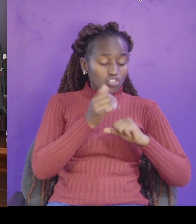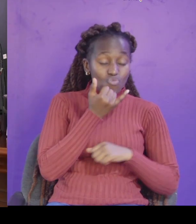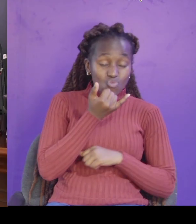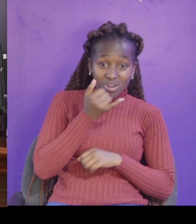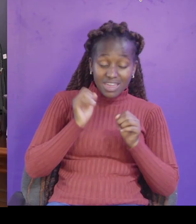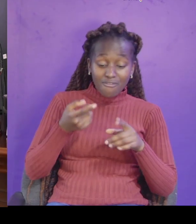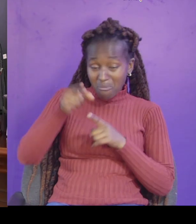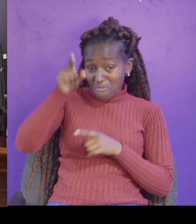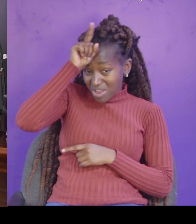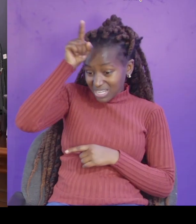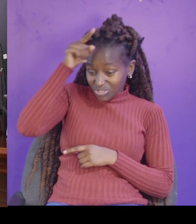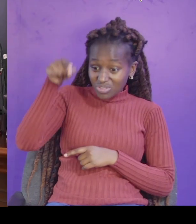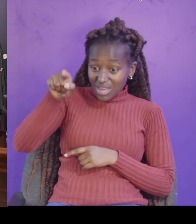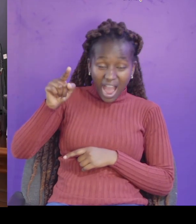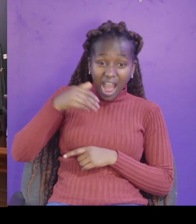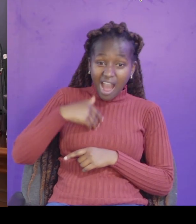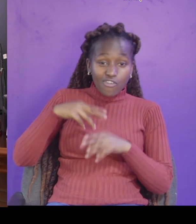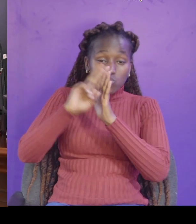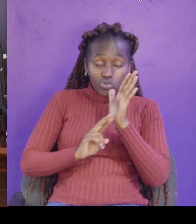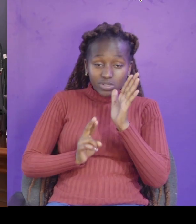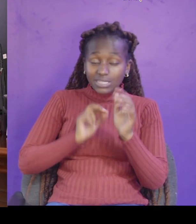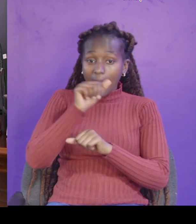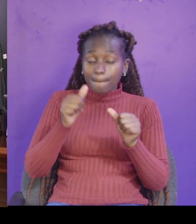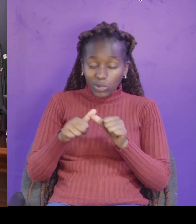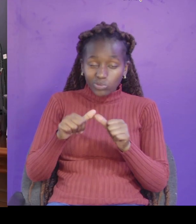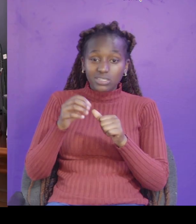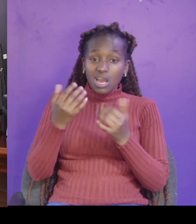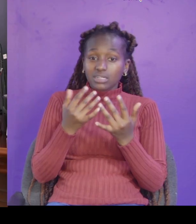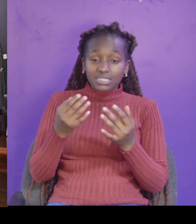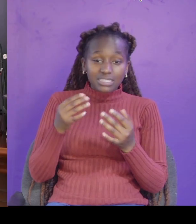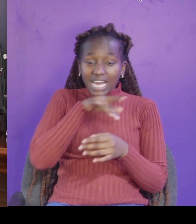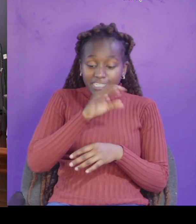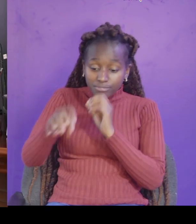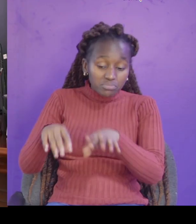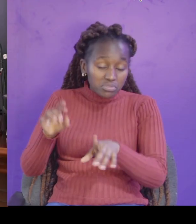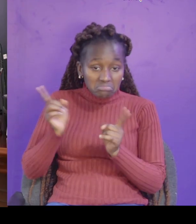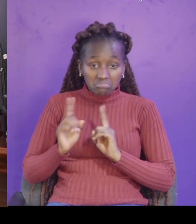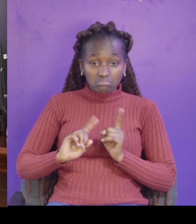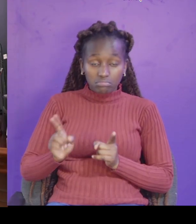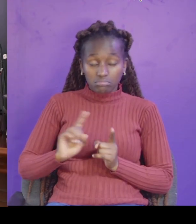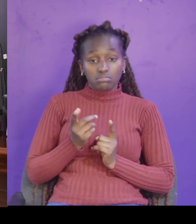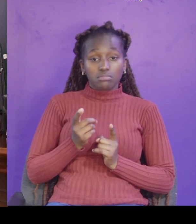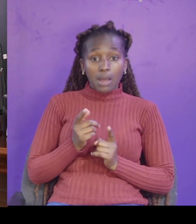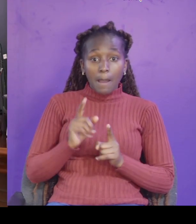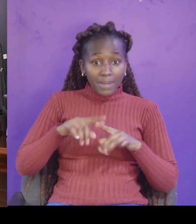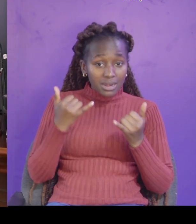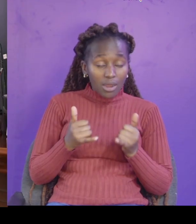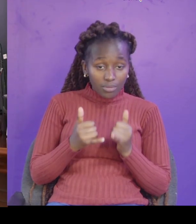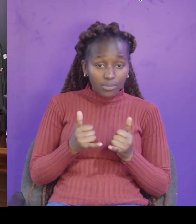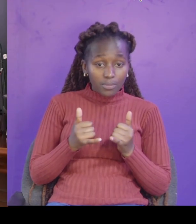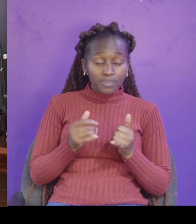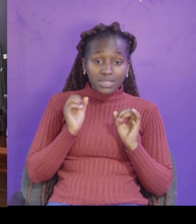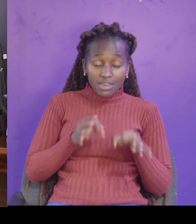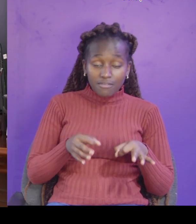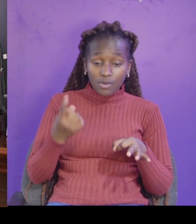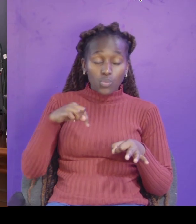don't understand what I'm doing. But I've always requested the Nairobi Gen Zs to to help me talk to the village agencies to help them understand